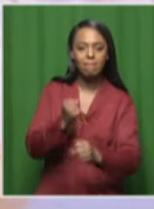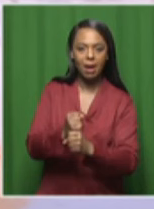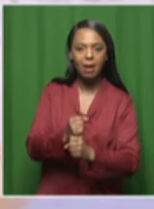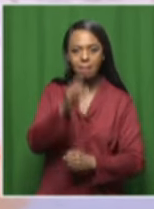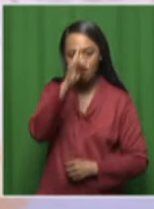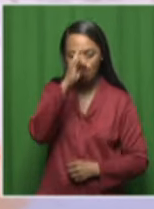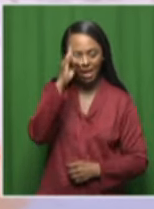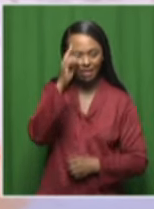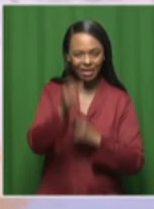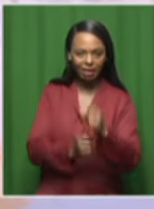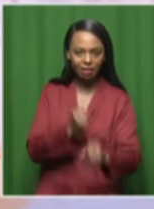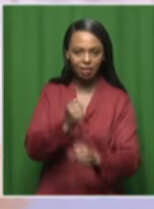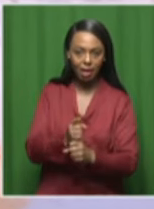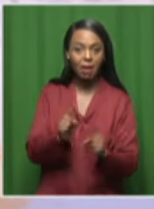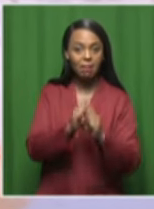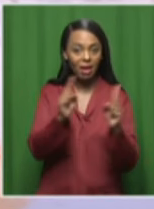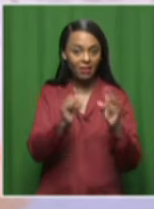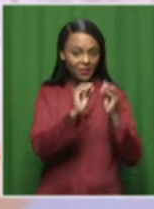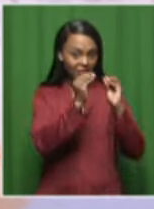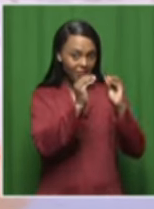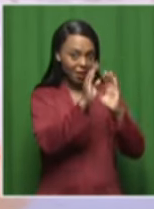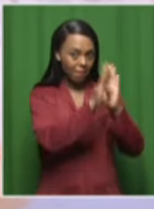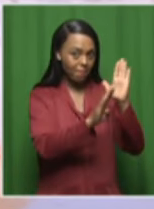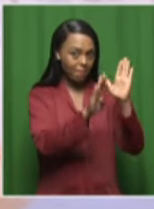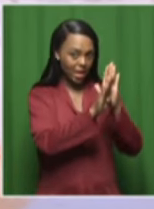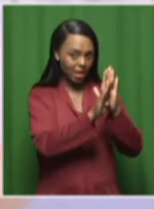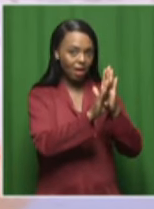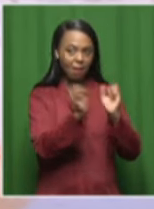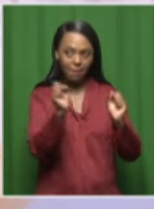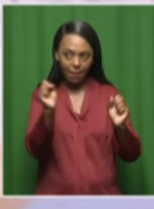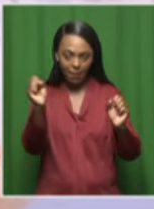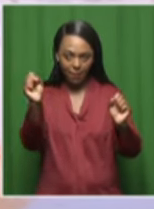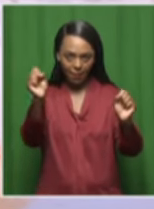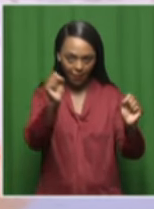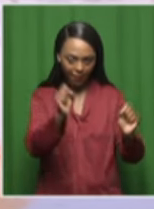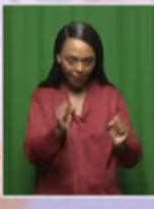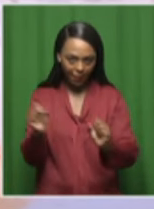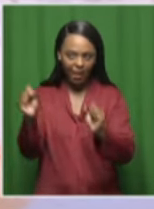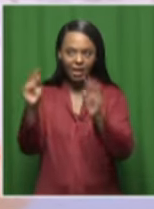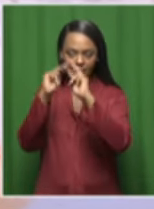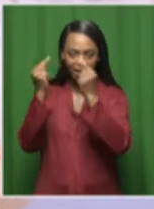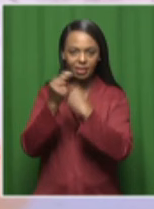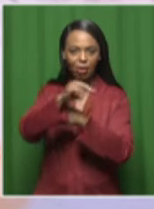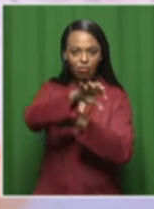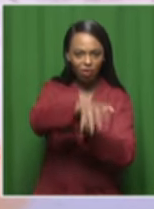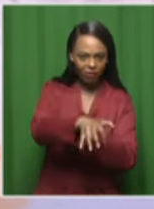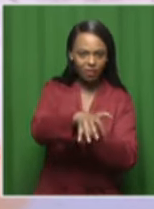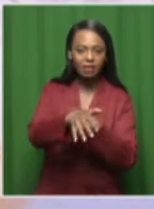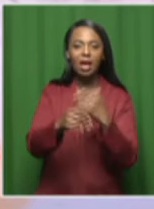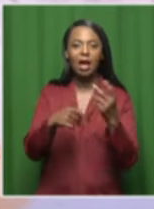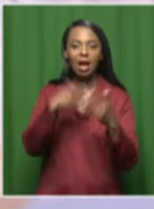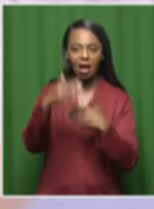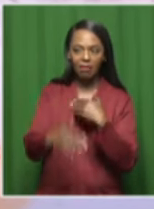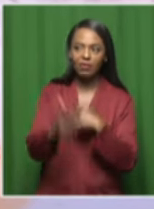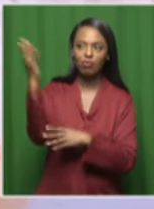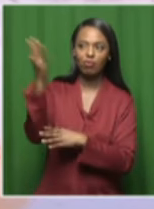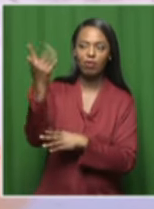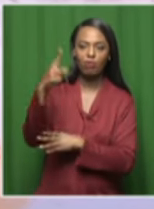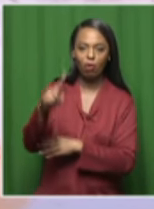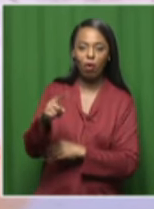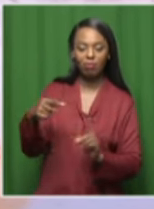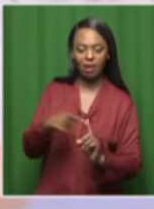the bill will go before the National Council of Provinces, before the green light, and then it'll be presented for presidential